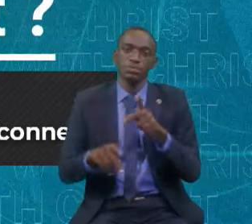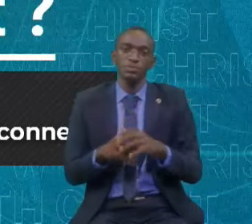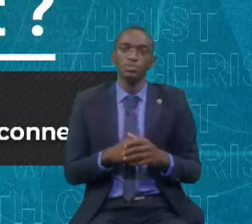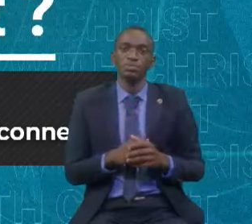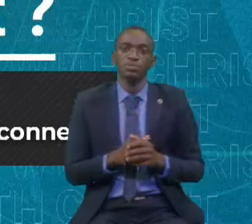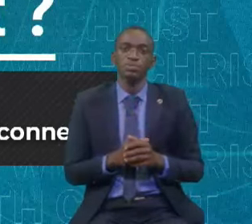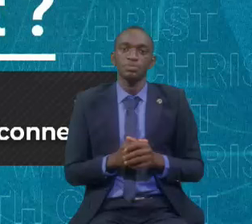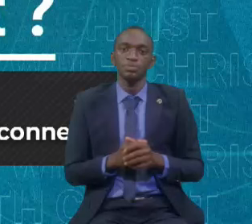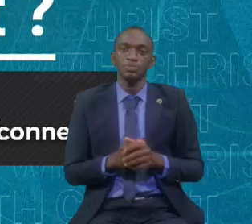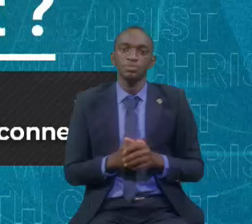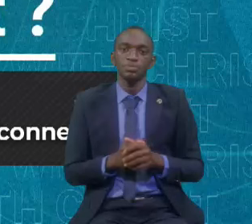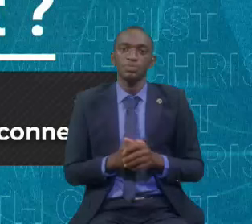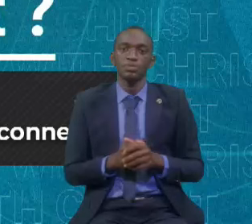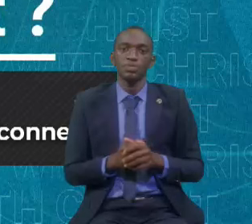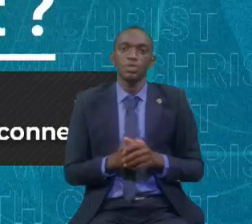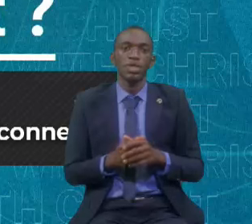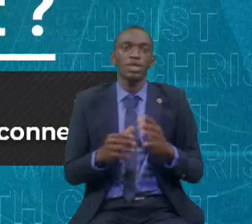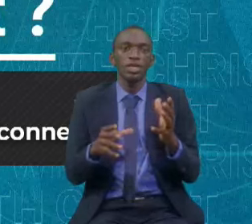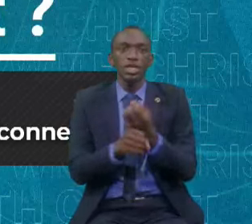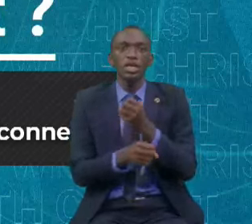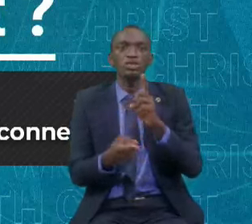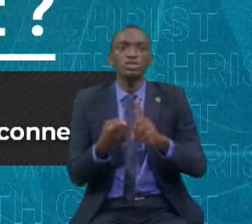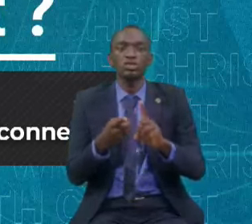people get to the people